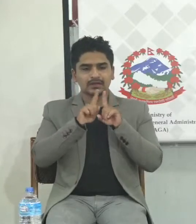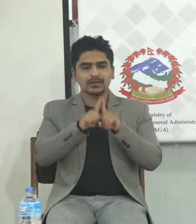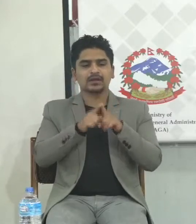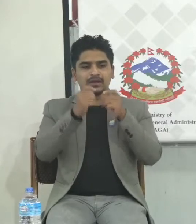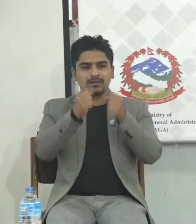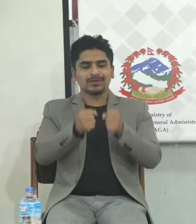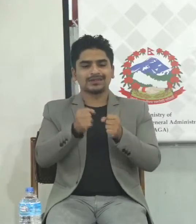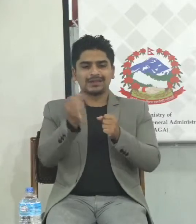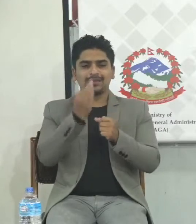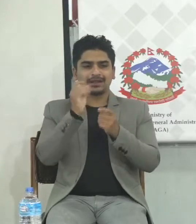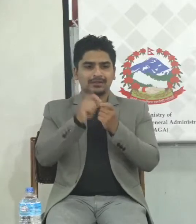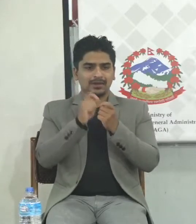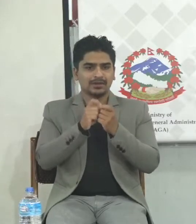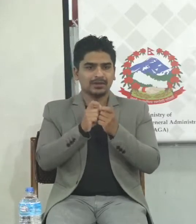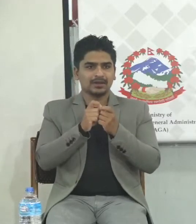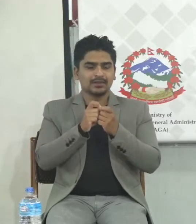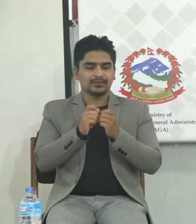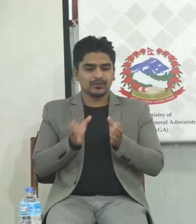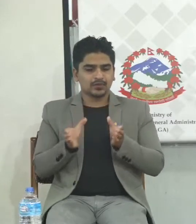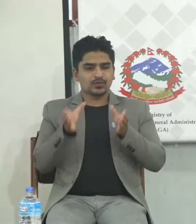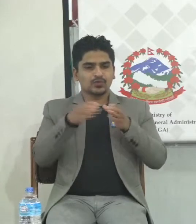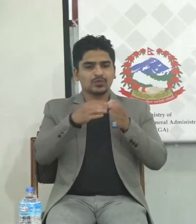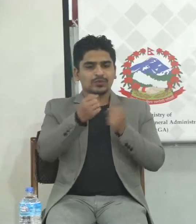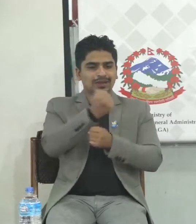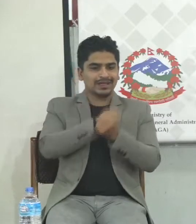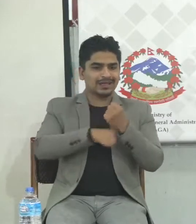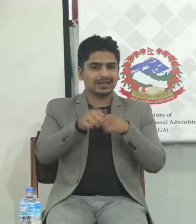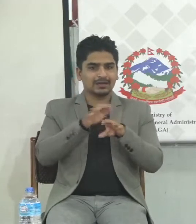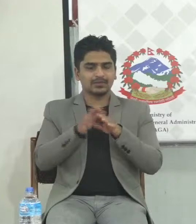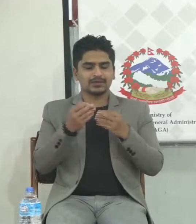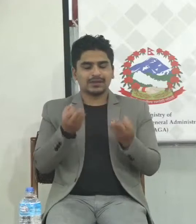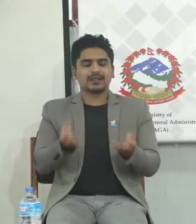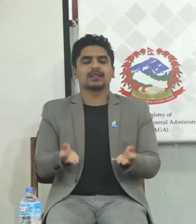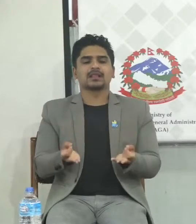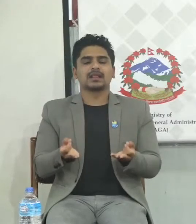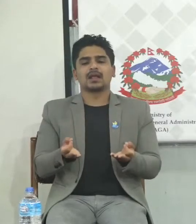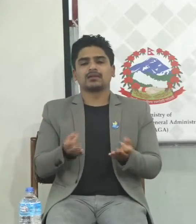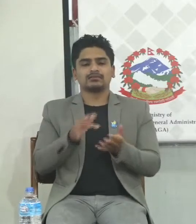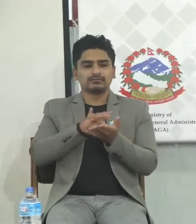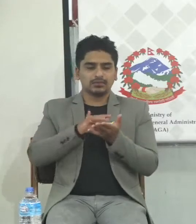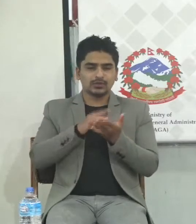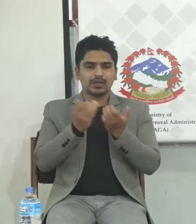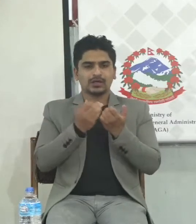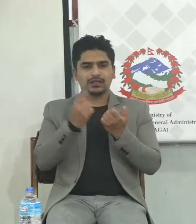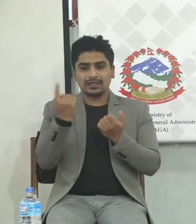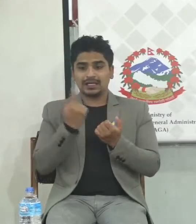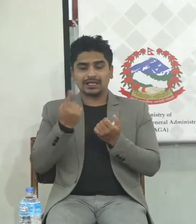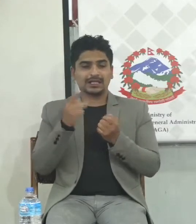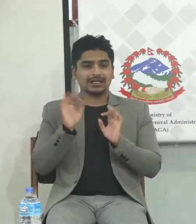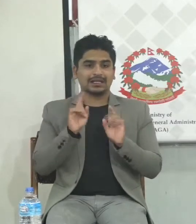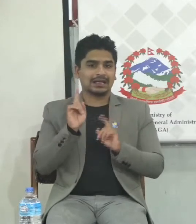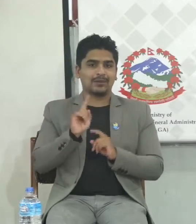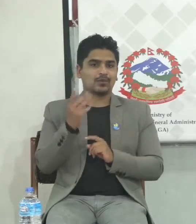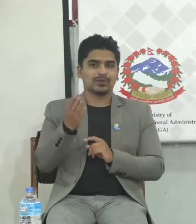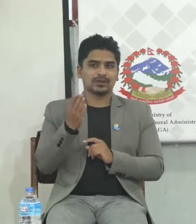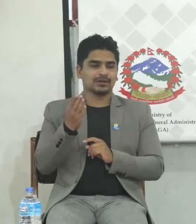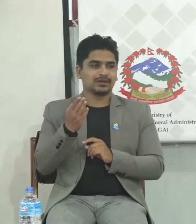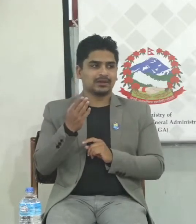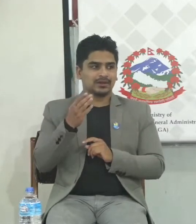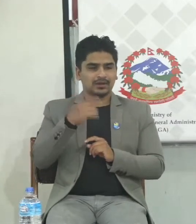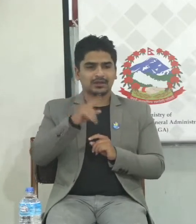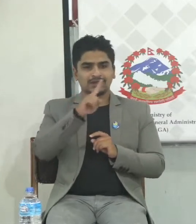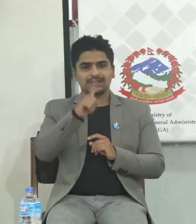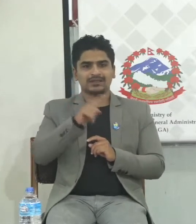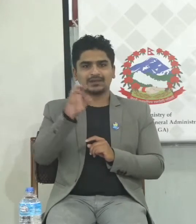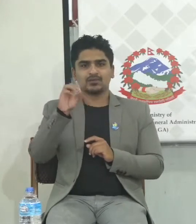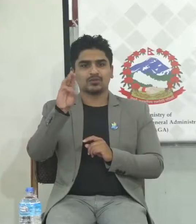is also not good in an isolation. Now we are doing it in a Zoom because of the social distancing. We are doing it in a Zoom, but after